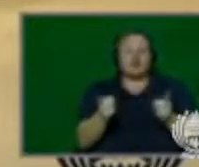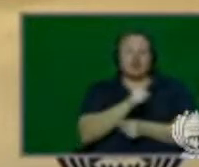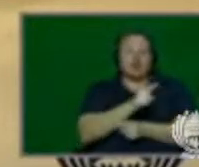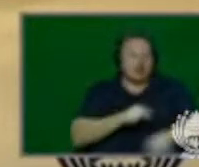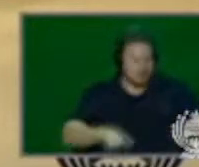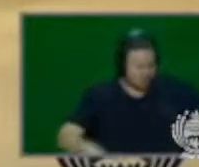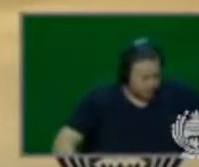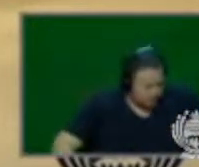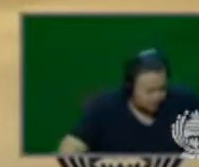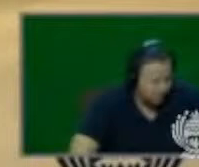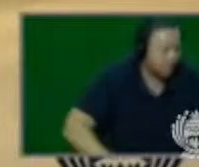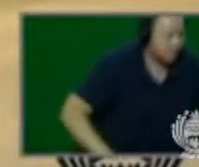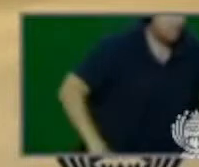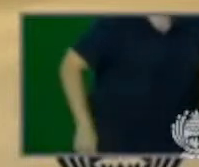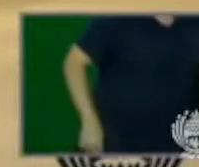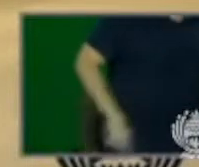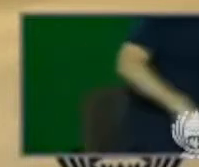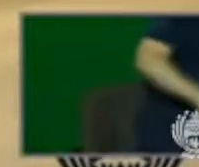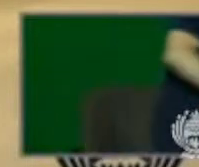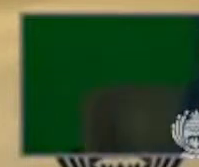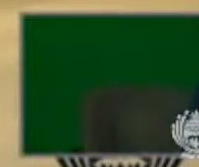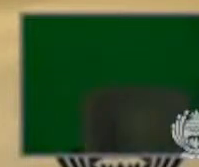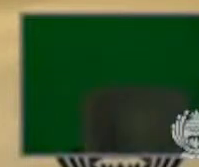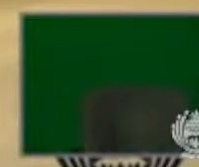402 billion rand for transport and logistics,